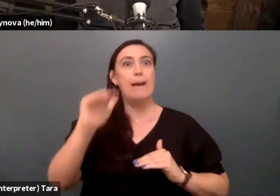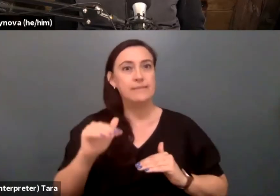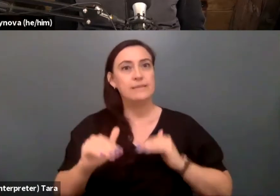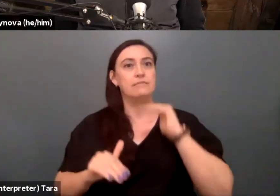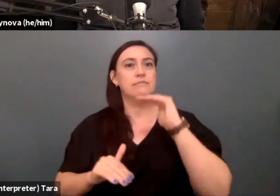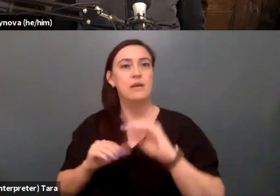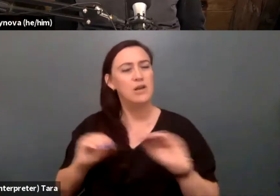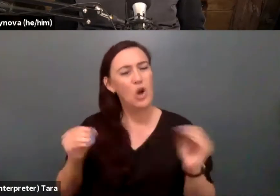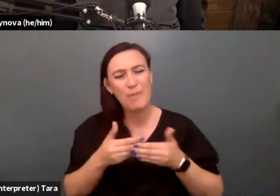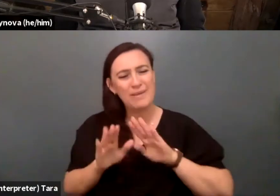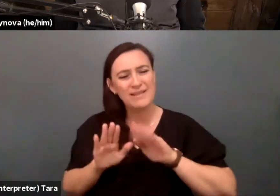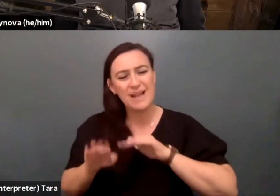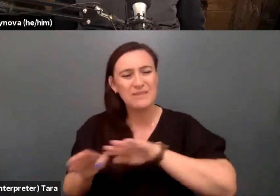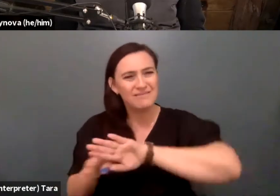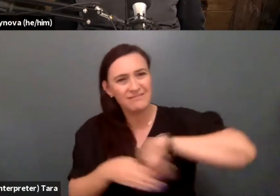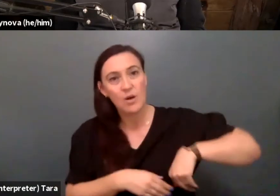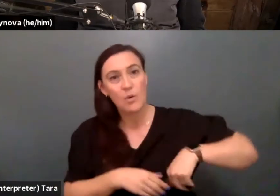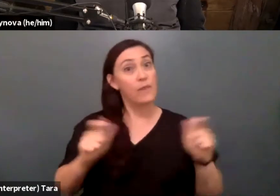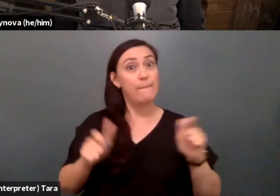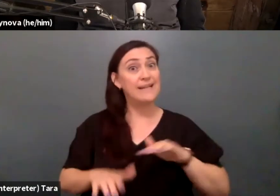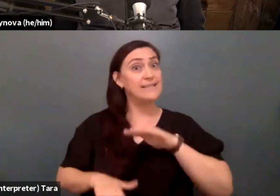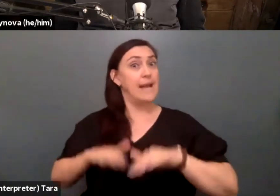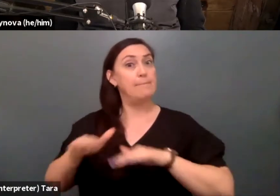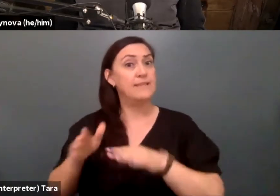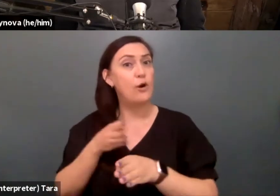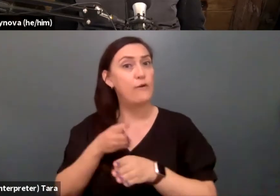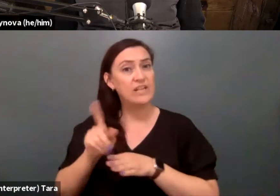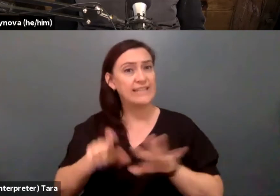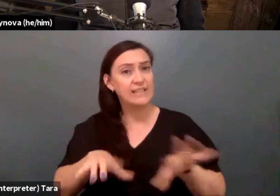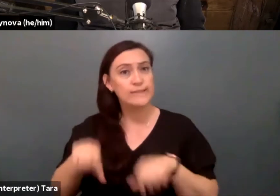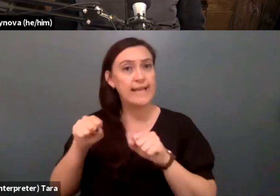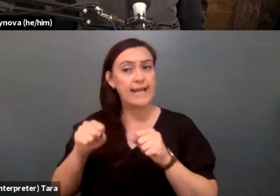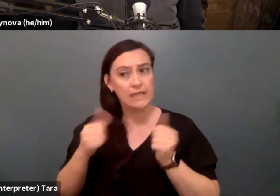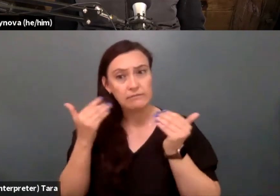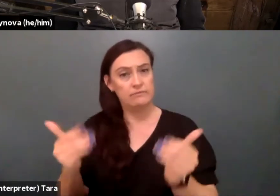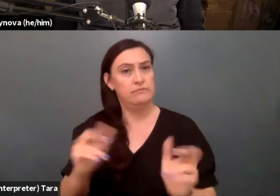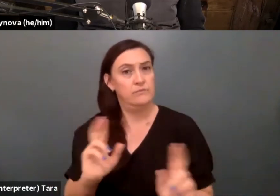baby steps. What are the big steps that our field needs to take in order